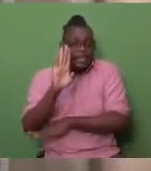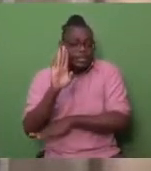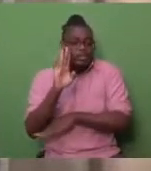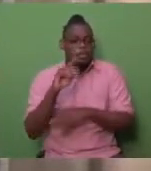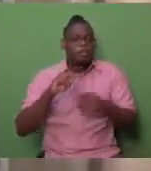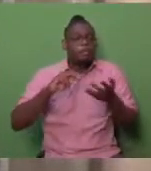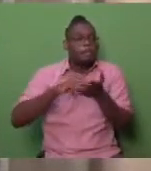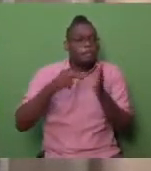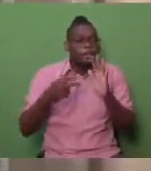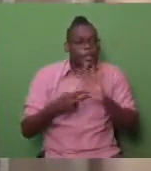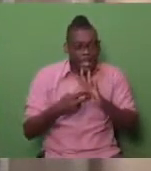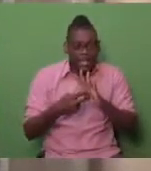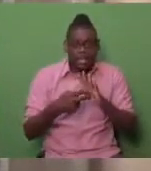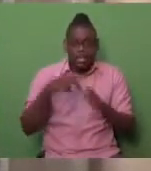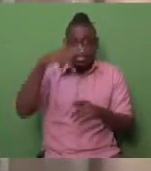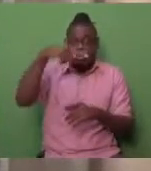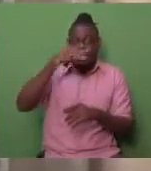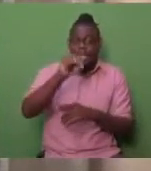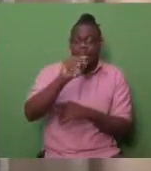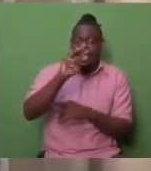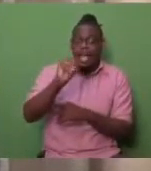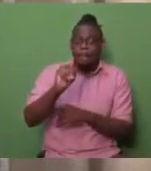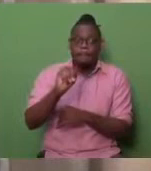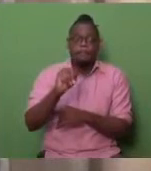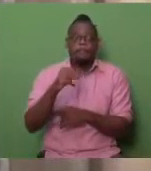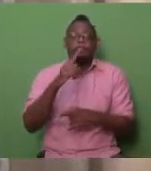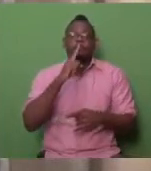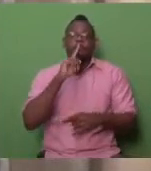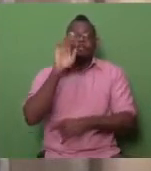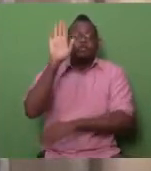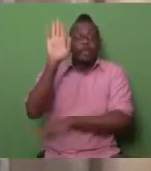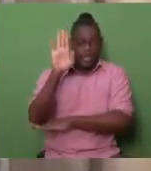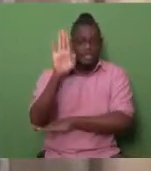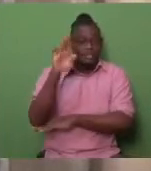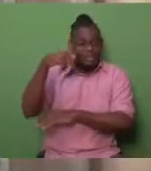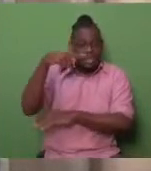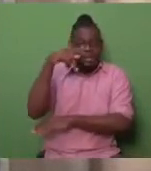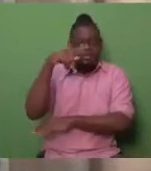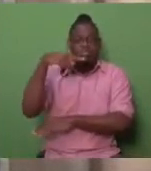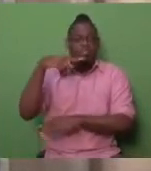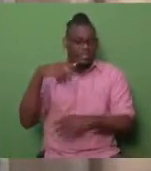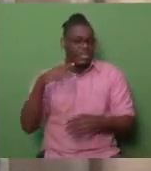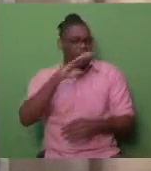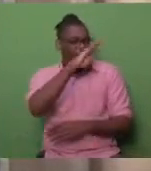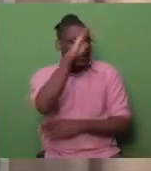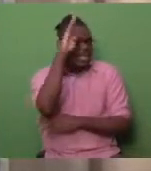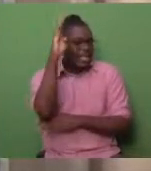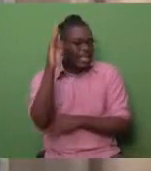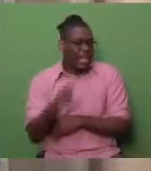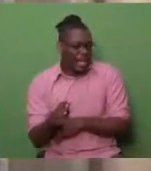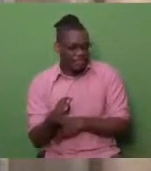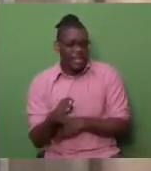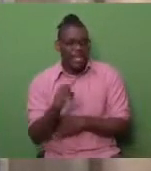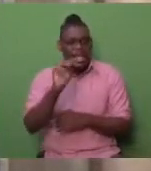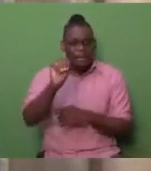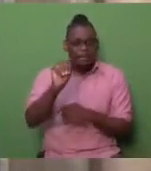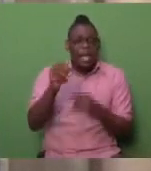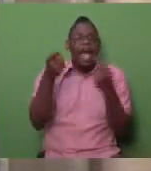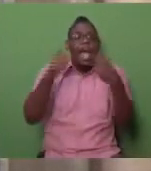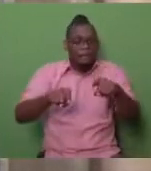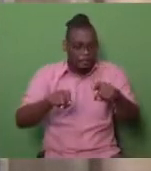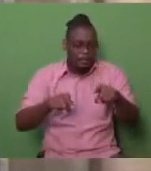I'll just name a few. There are numerous ones here, and I'll just name a few. The National Statistical